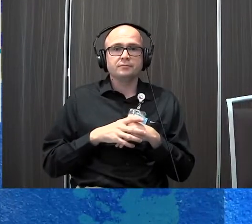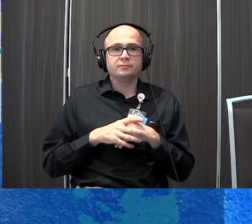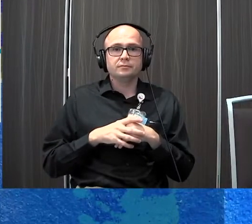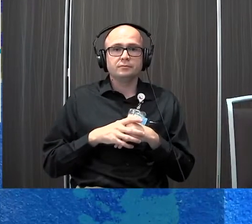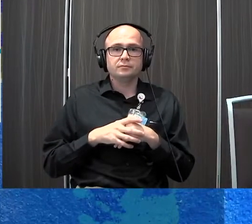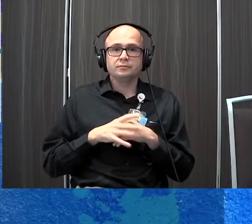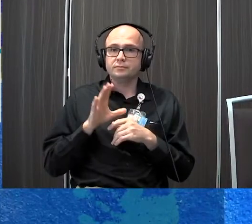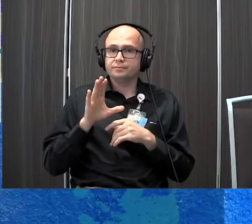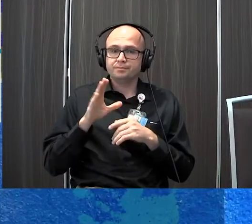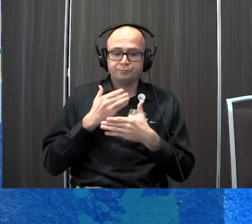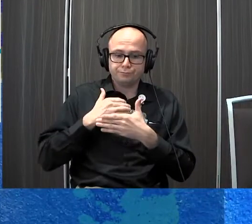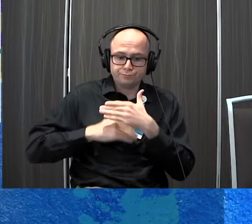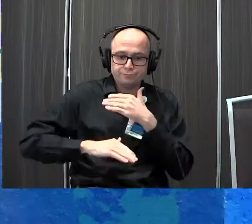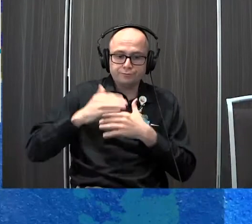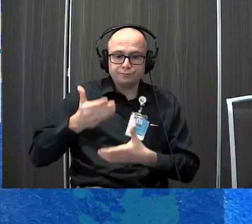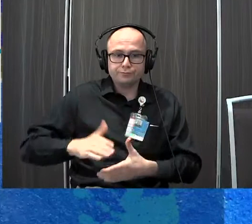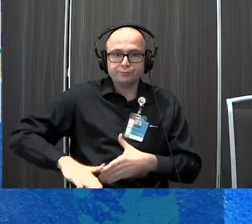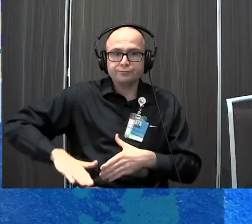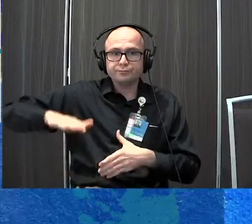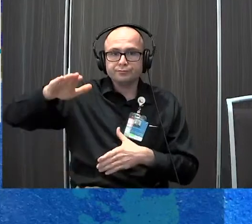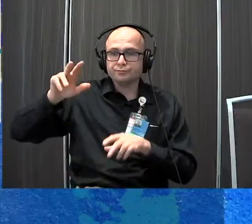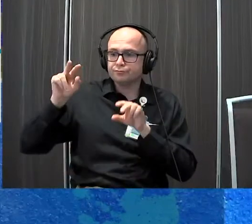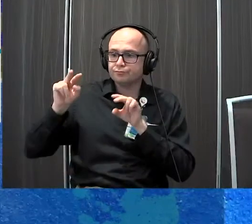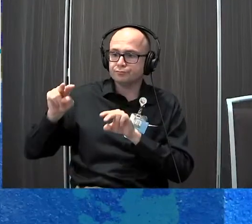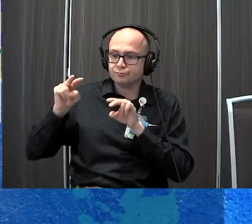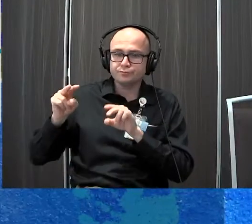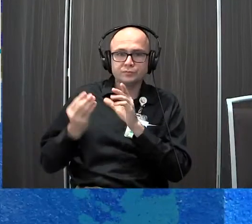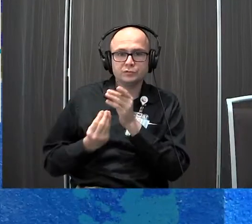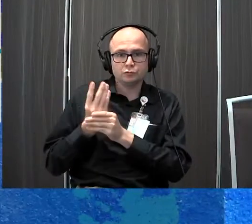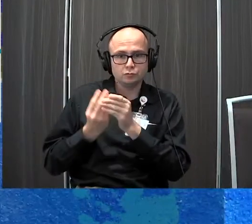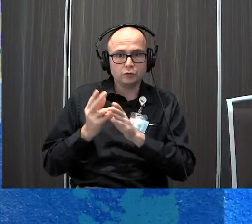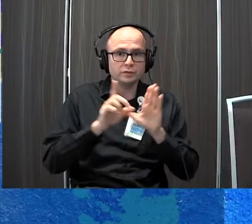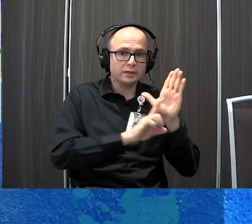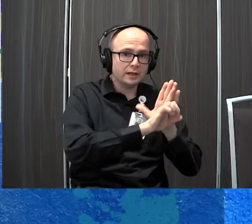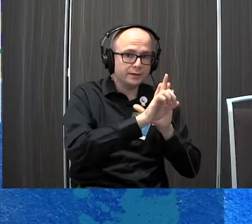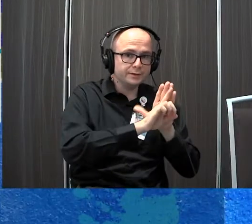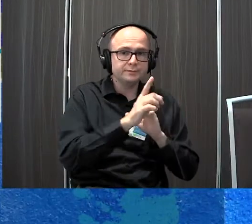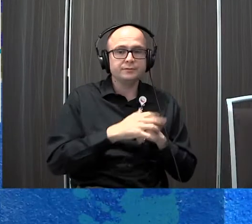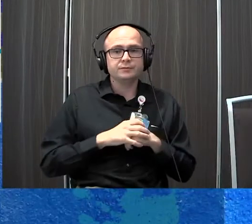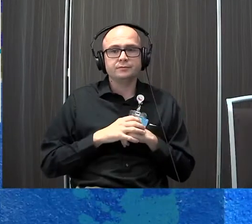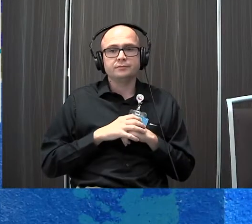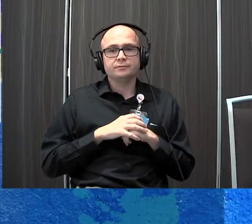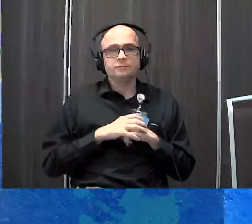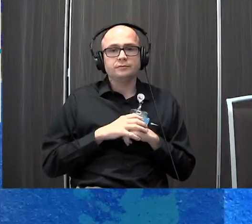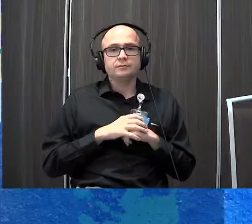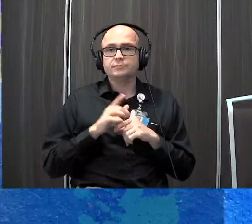All the way through, it's really important to monitor accurately measured height growth, as well as weight